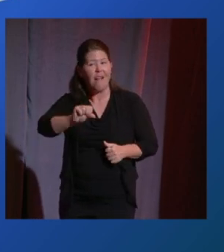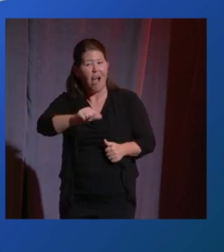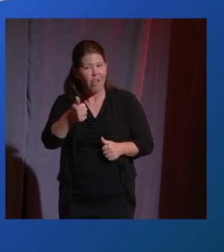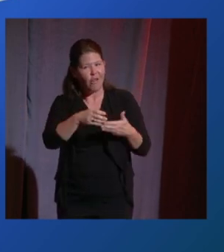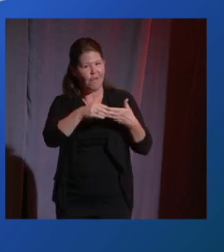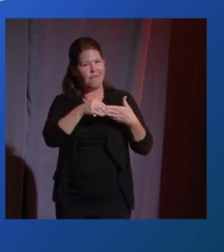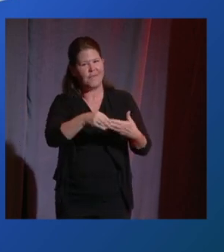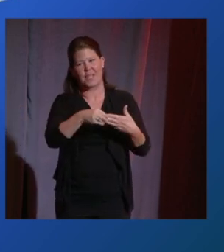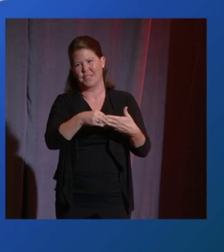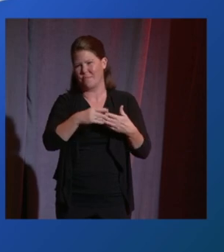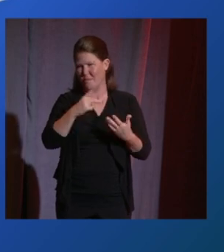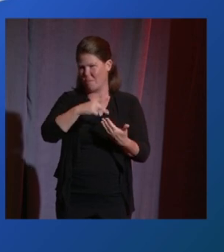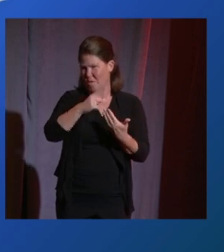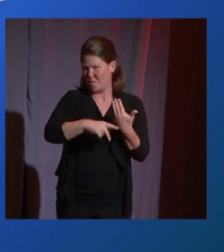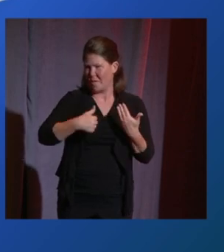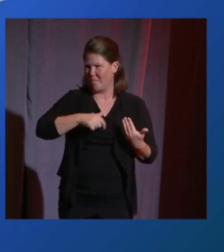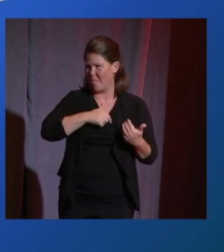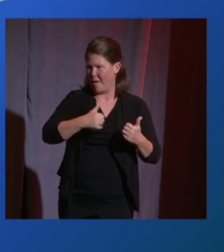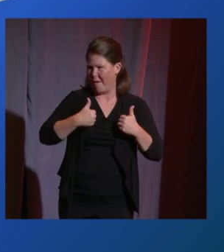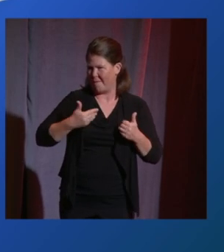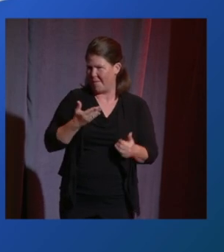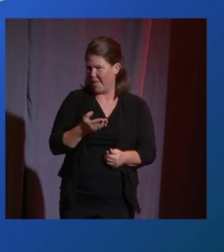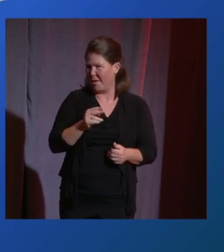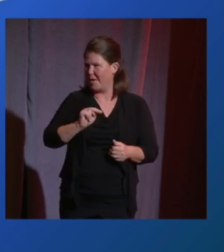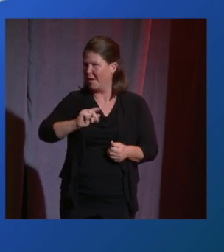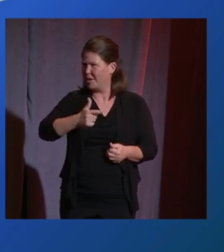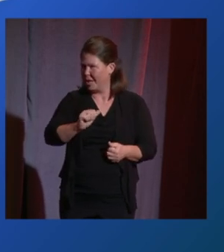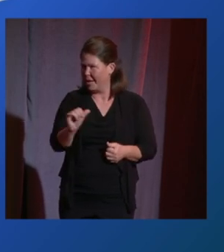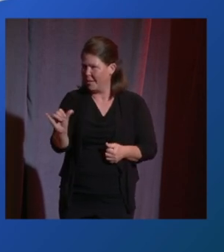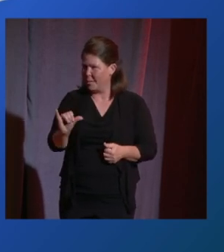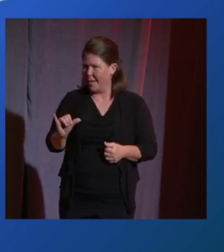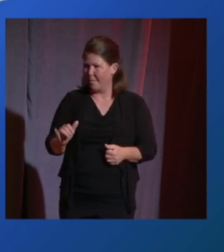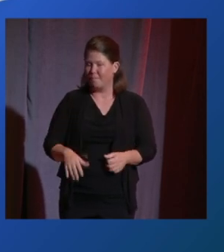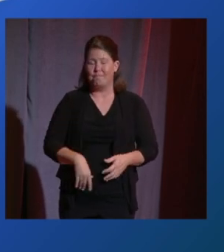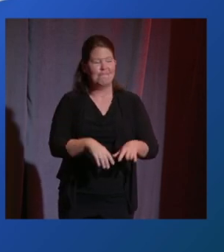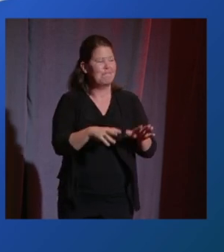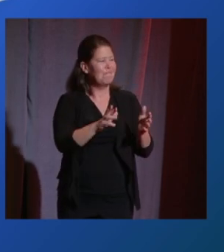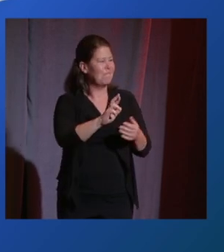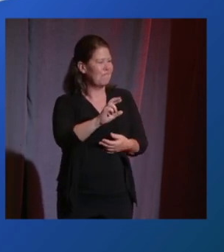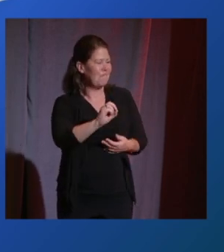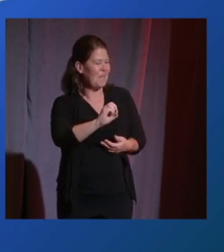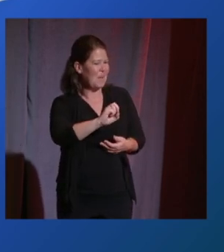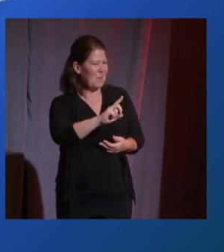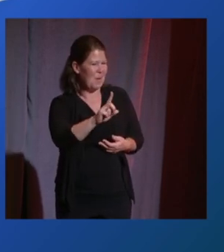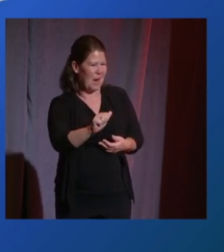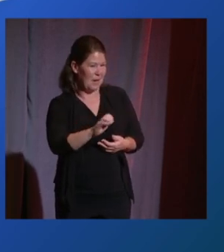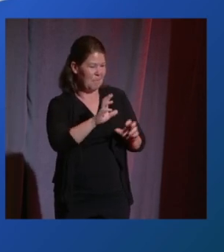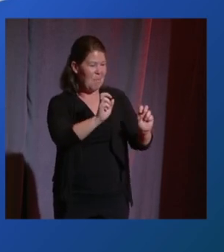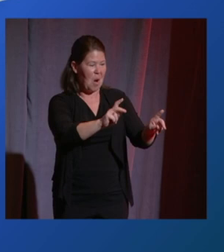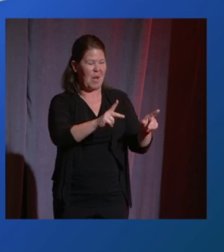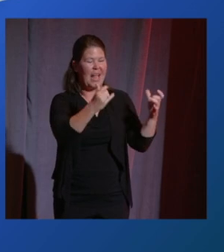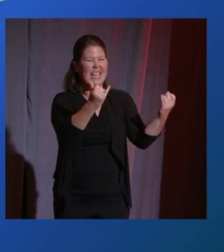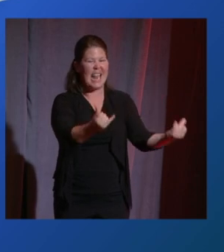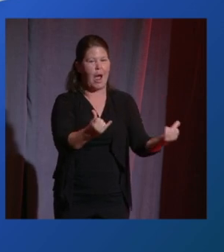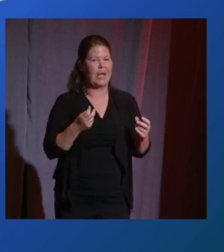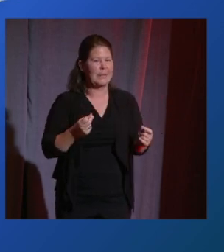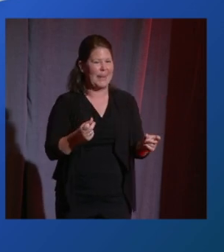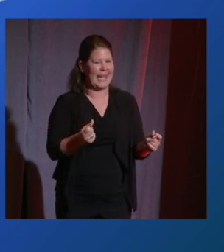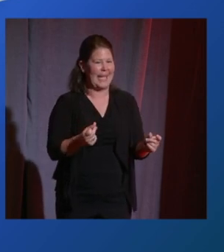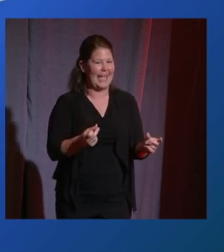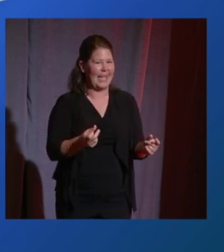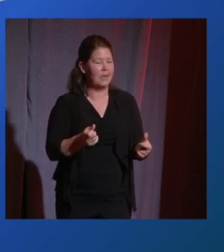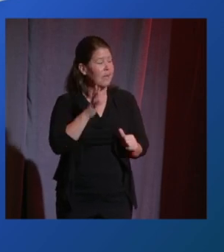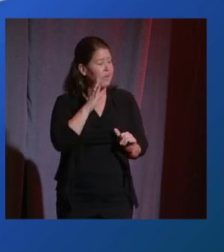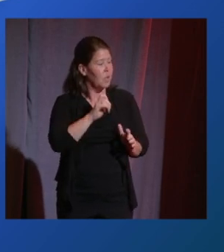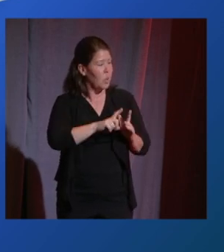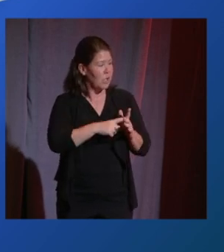enjoy all right all right now we're going to do a speed round so in 30 seconds and we're going to start here but I'm going to give